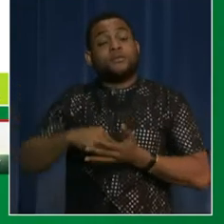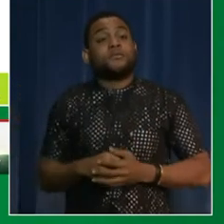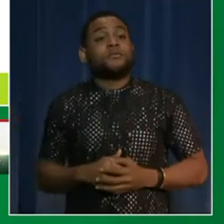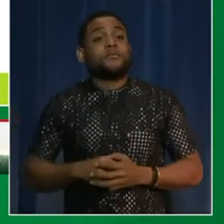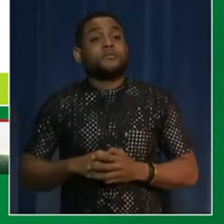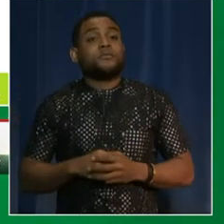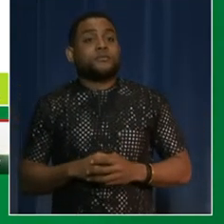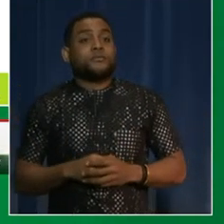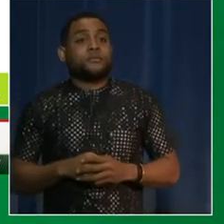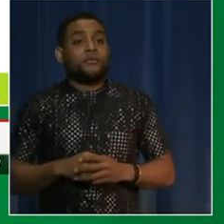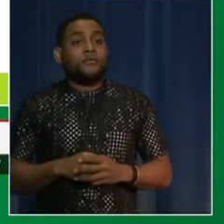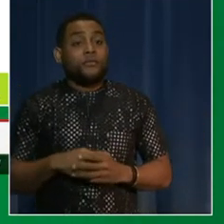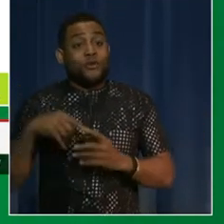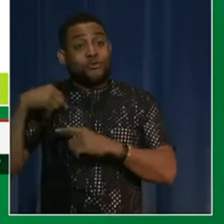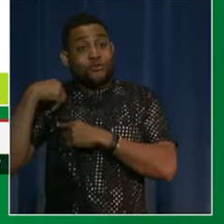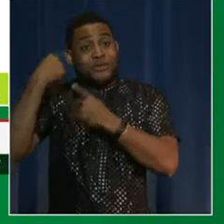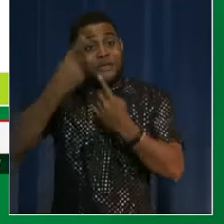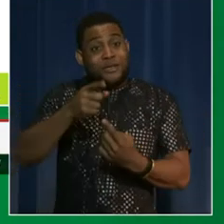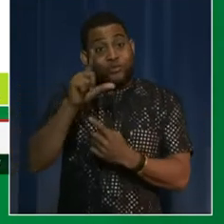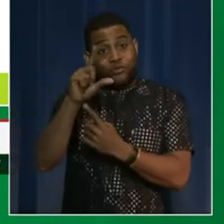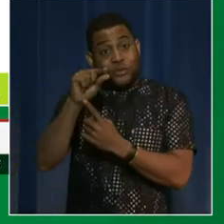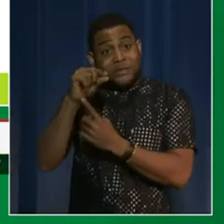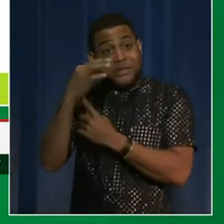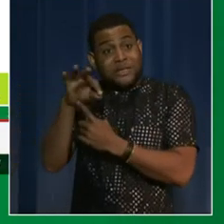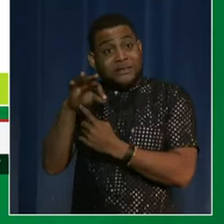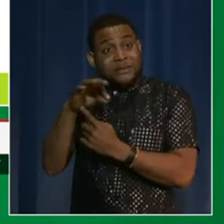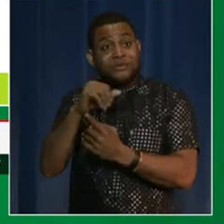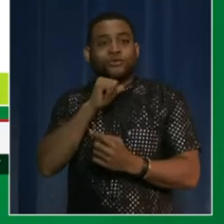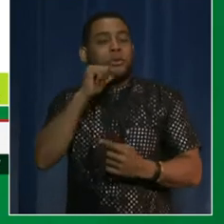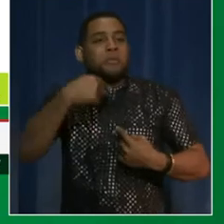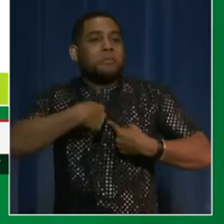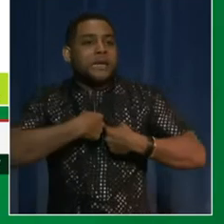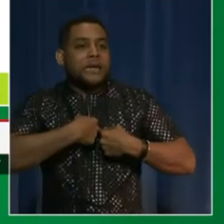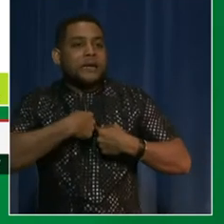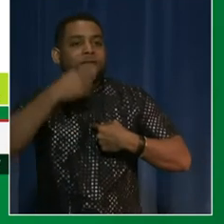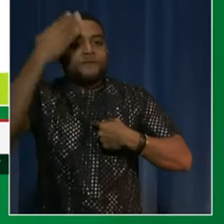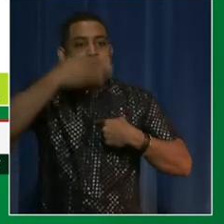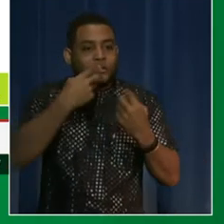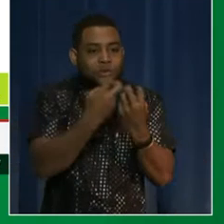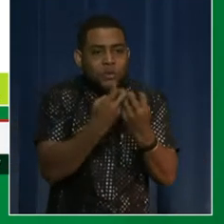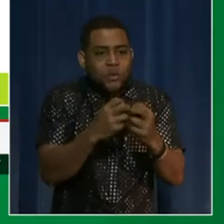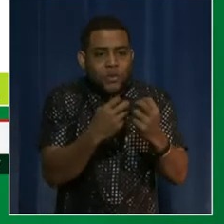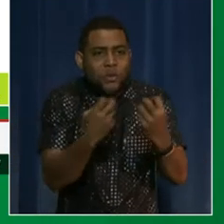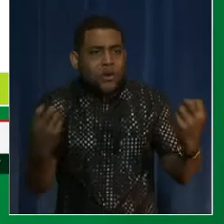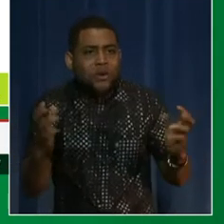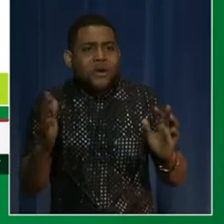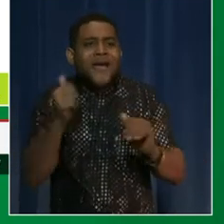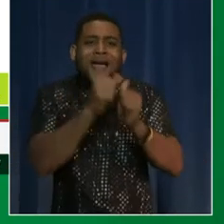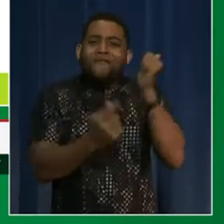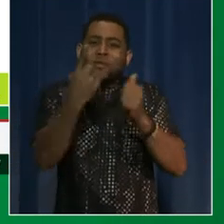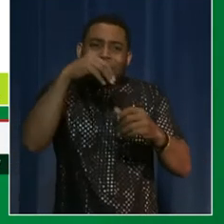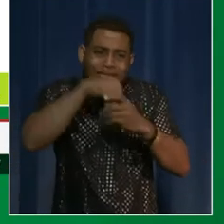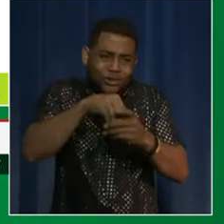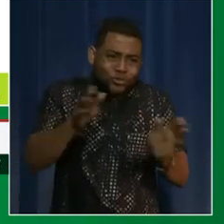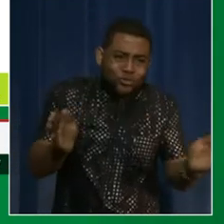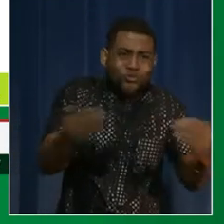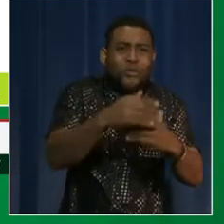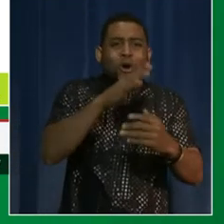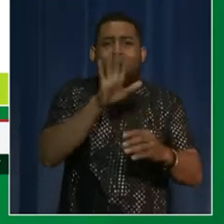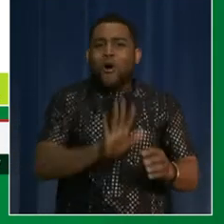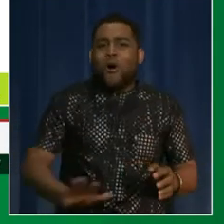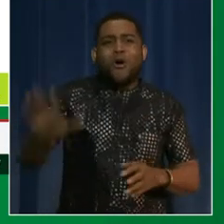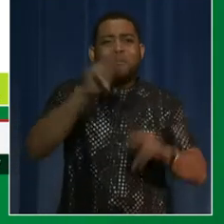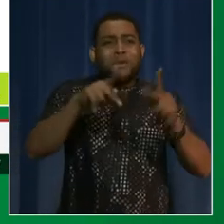since 2019, and again, this isn't me or the people in the front row, this is everybody in this room and folks around the district. We produced